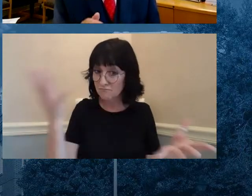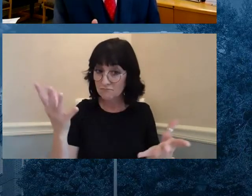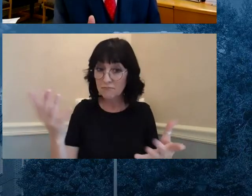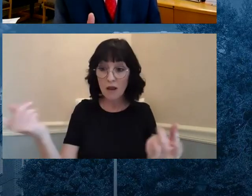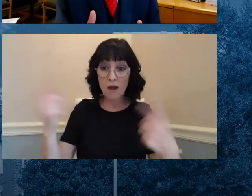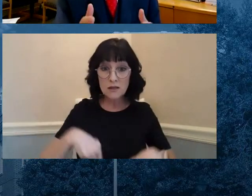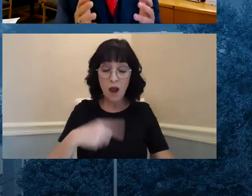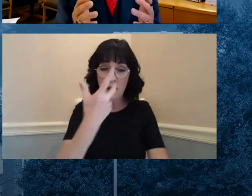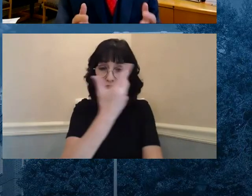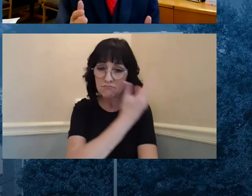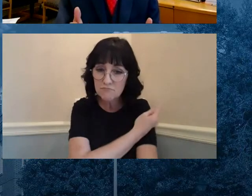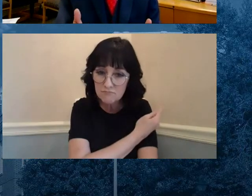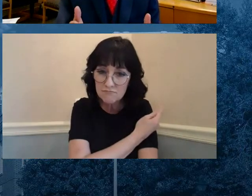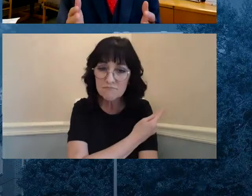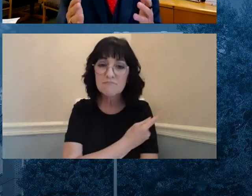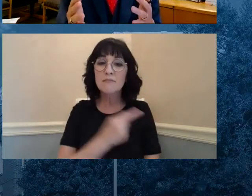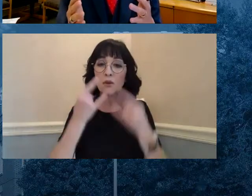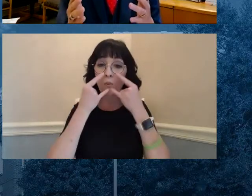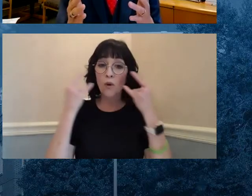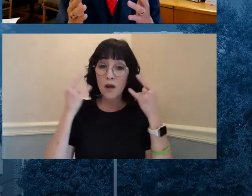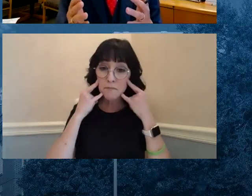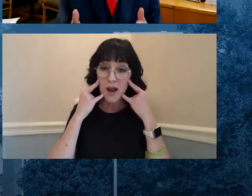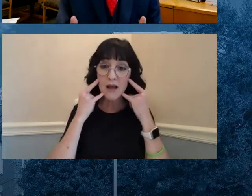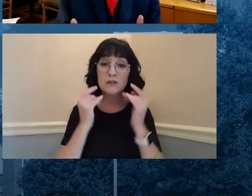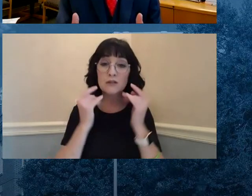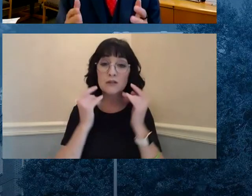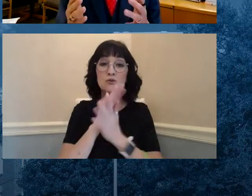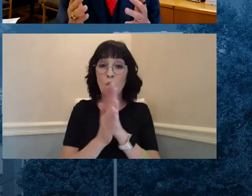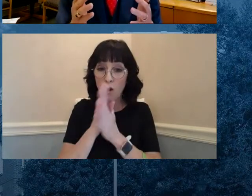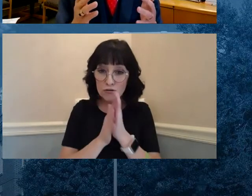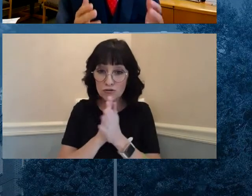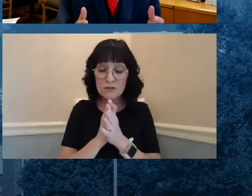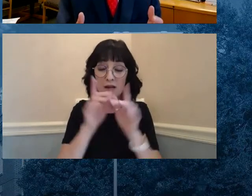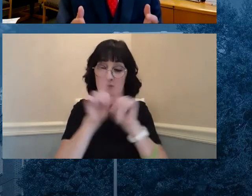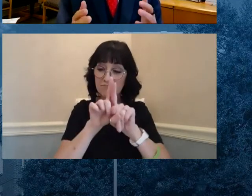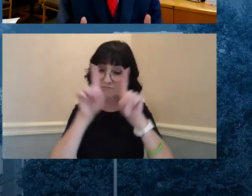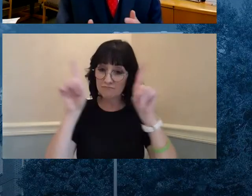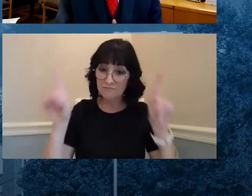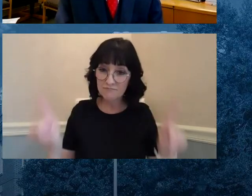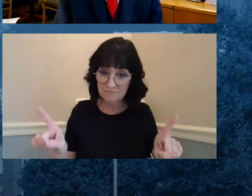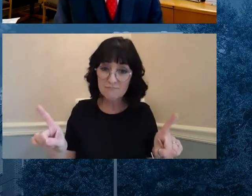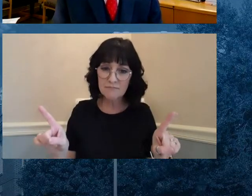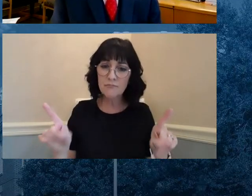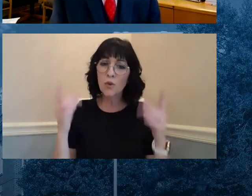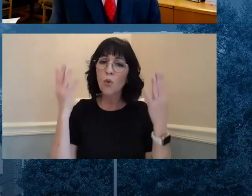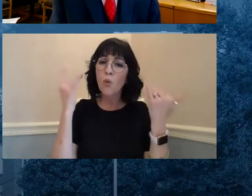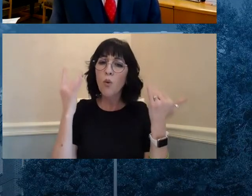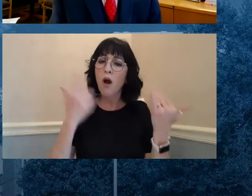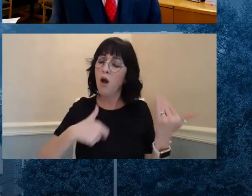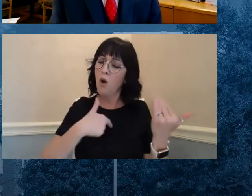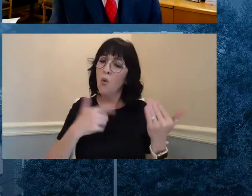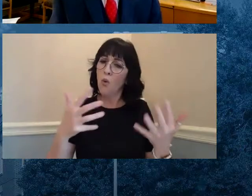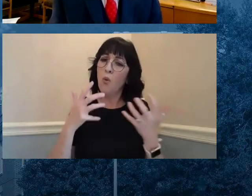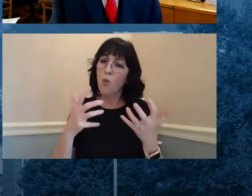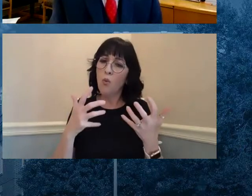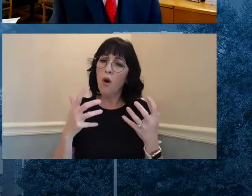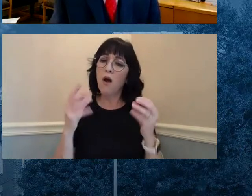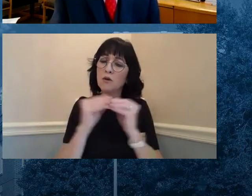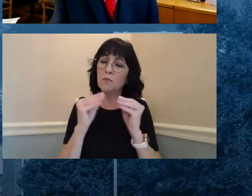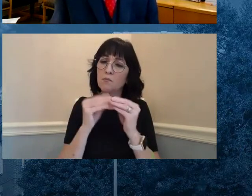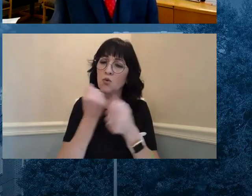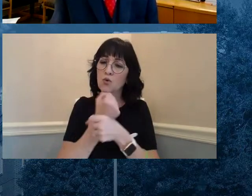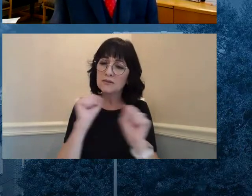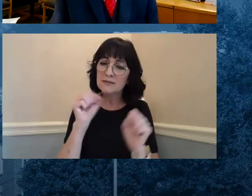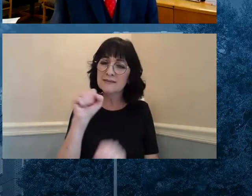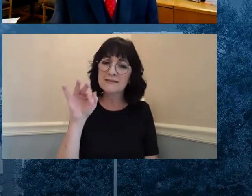mask, watch your distance anytime that you are concerned, because we want to have a great summer down here in Sussex County.